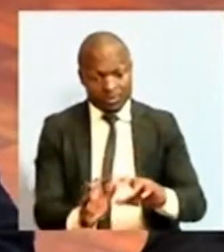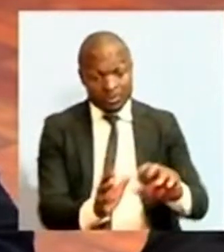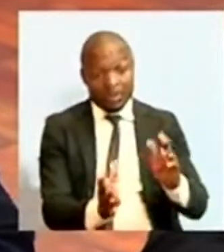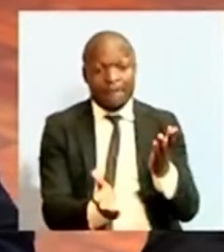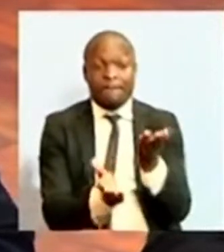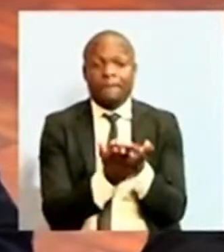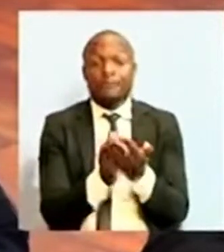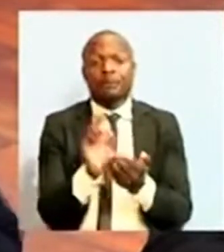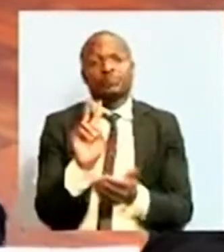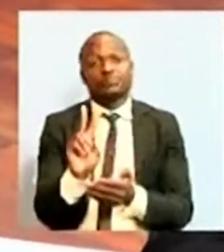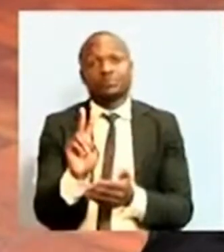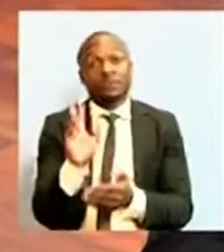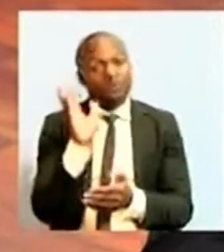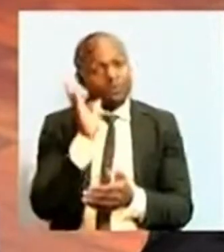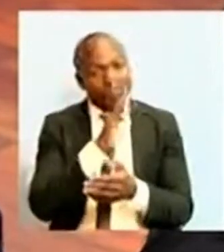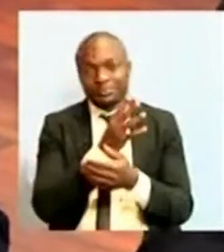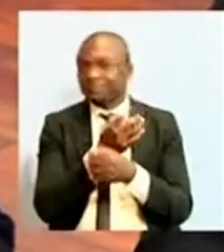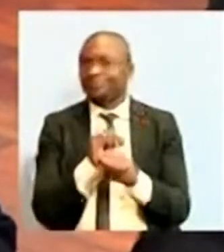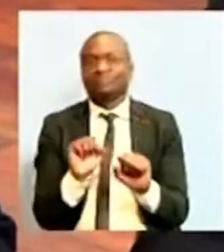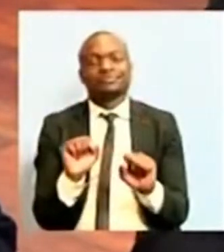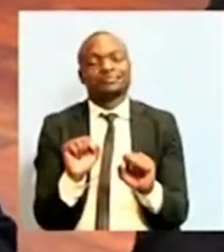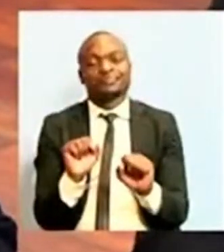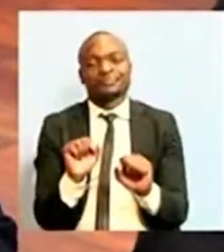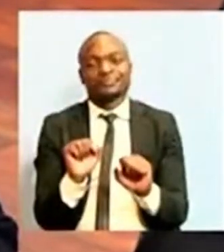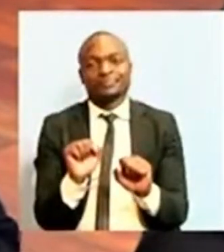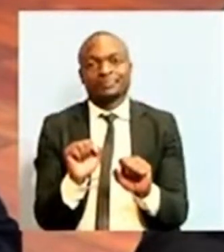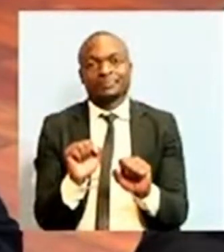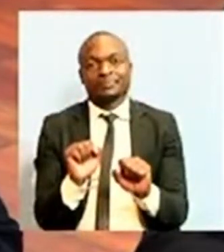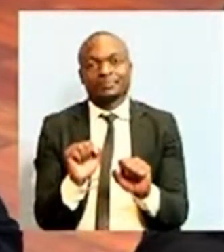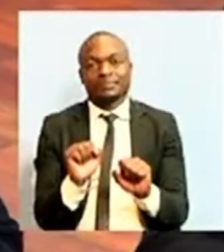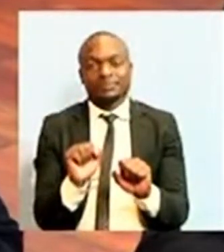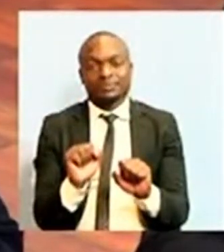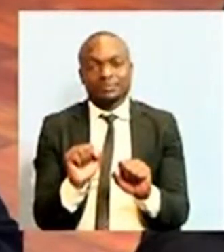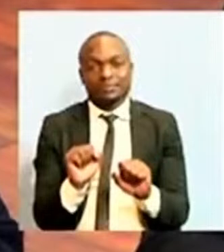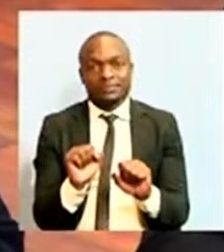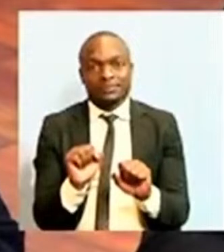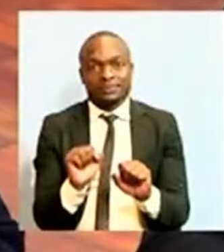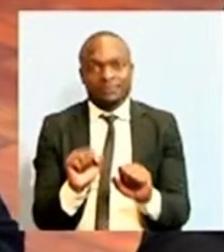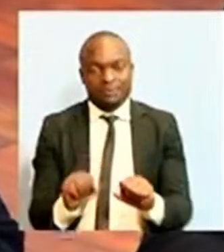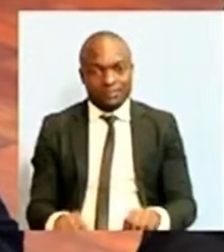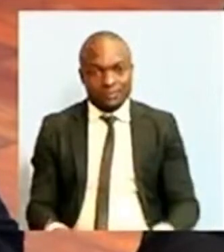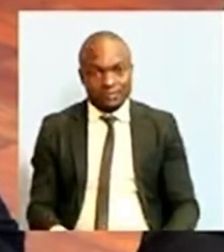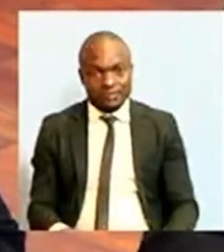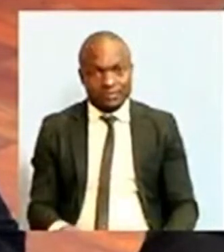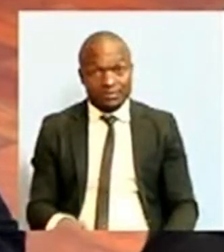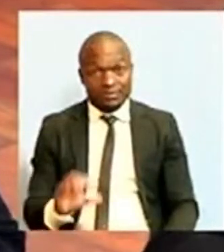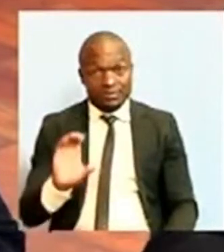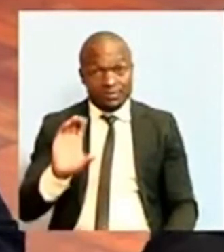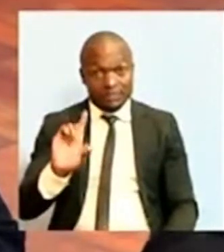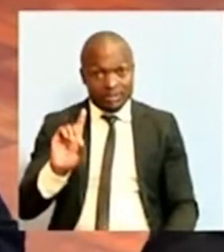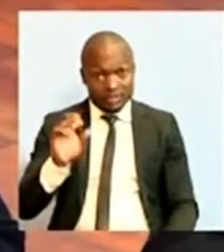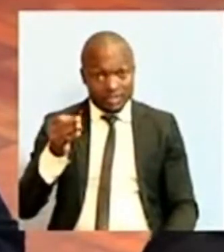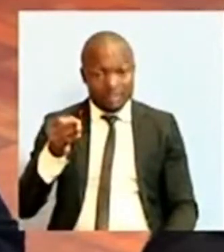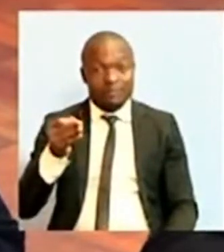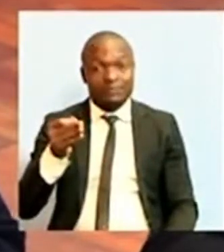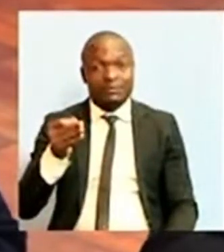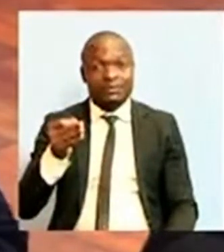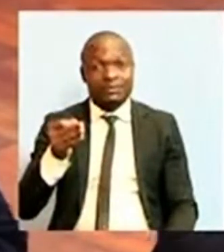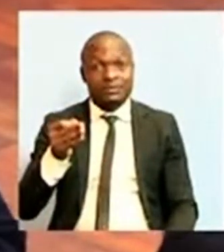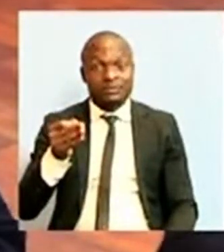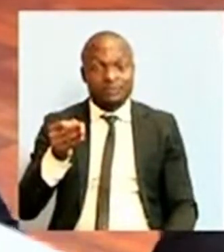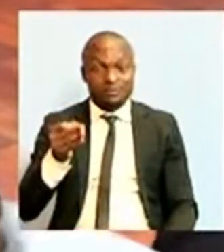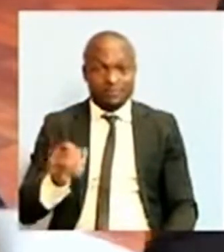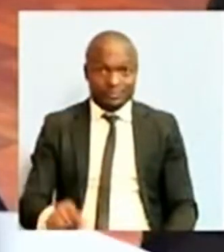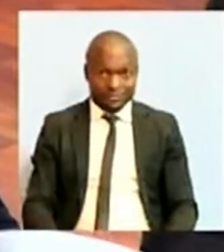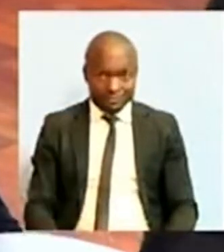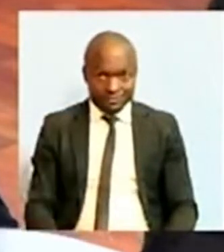Appendix 2. We dealt with it during the CDF sitting. Thank you so